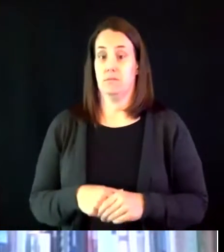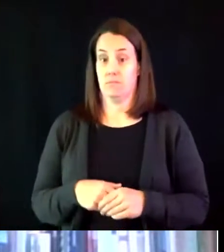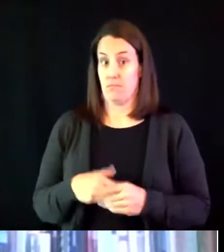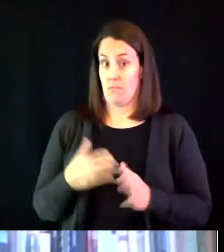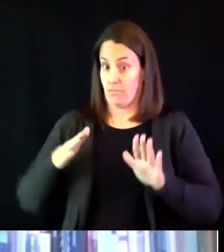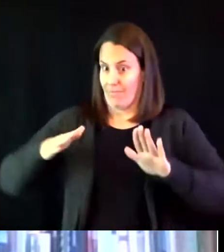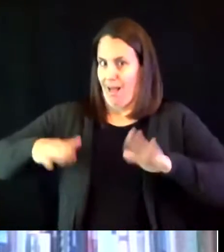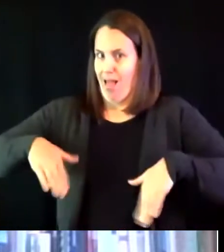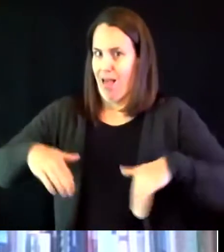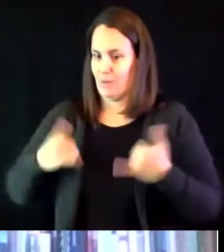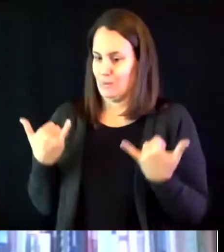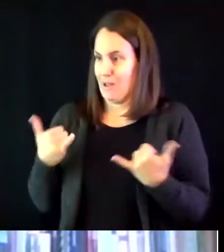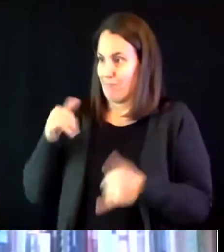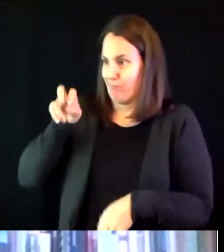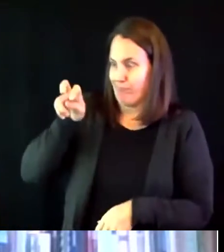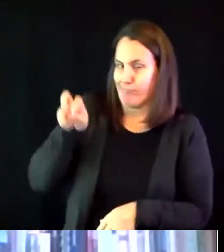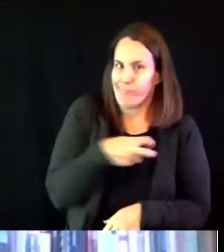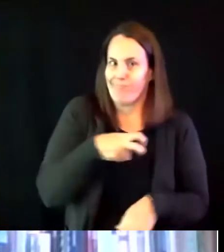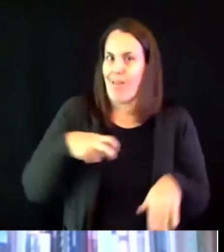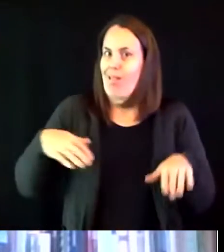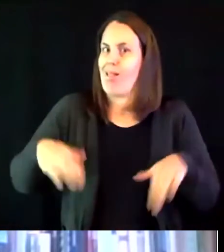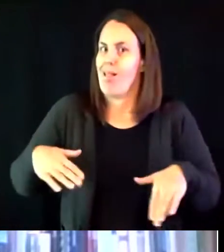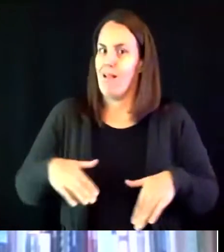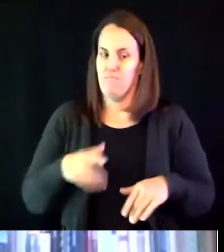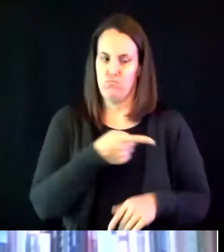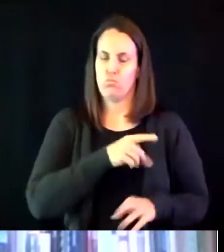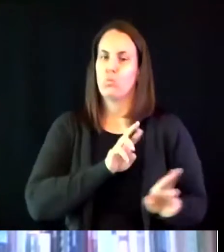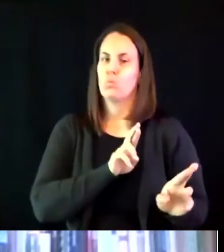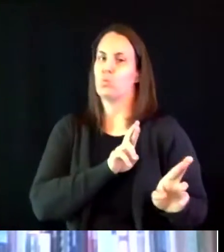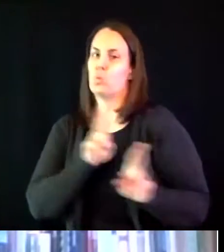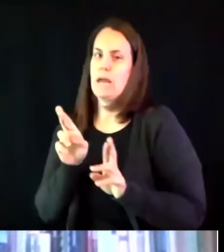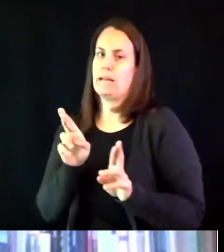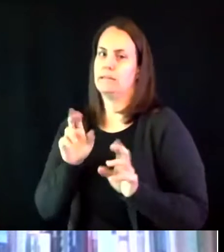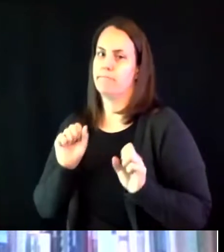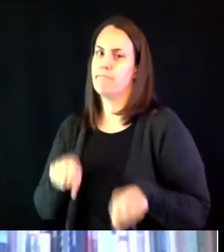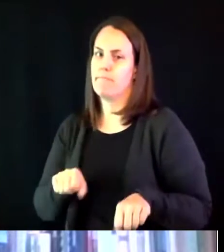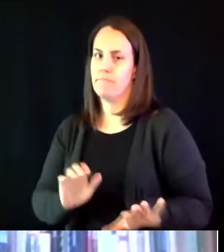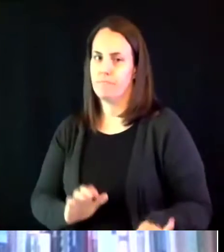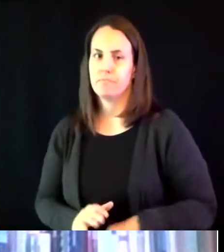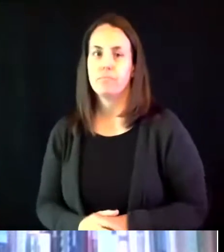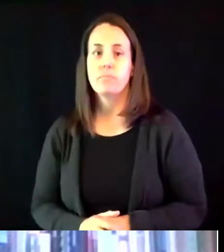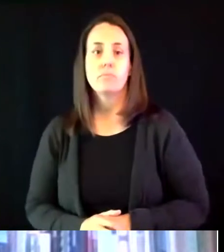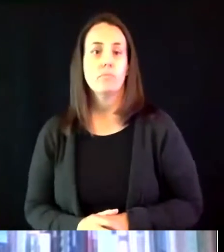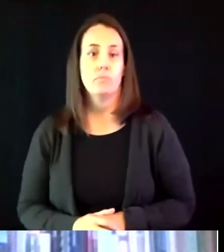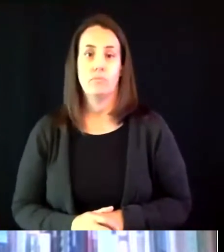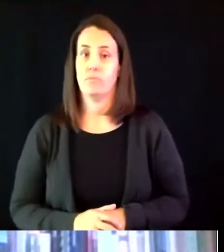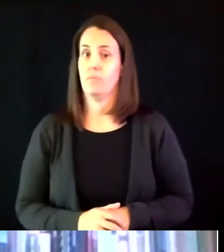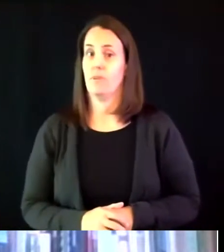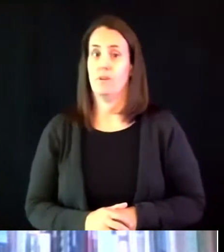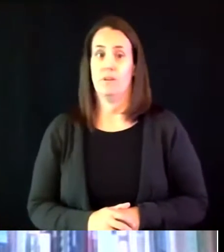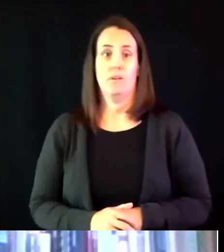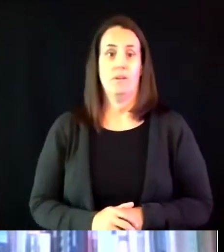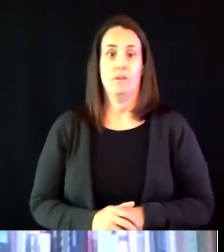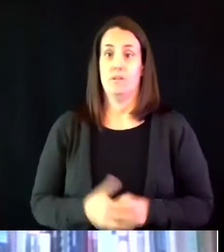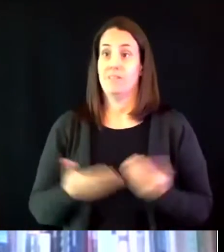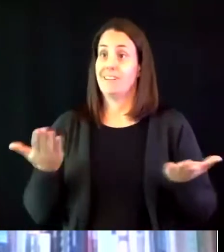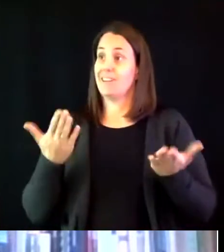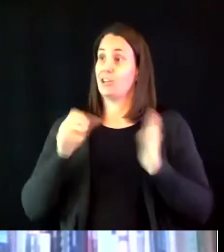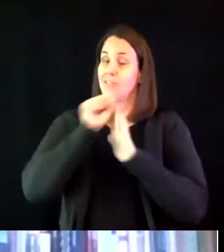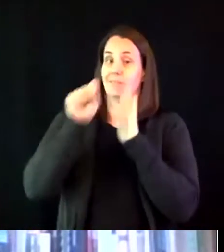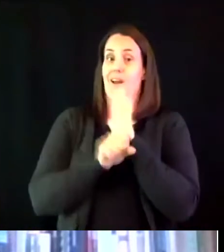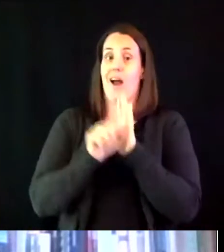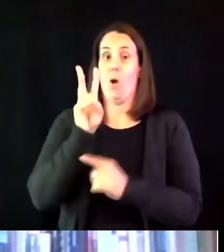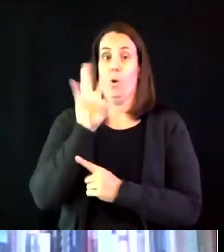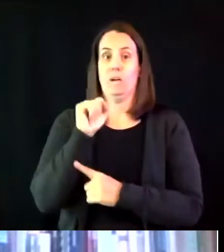are in crisis here in Wisconsin, and so we are ready to accept patients as the need arises.